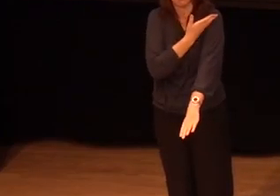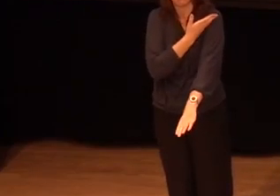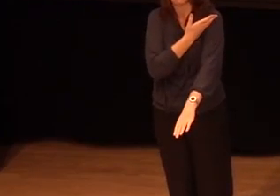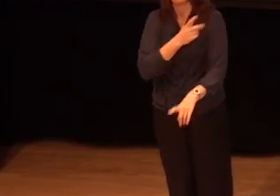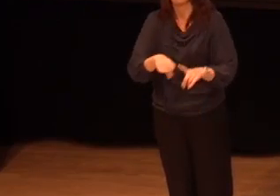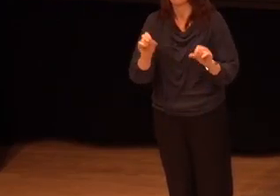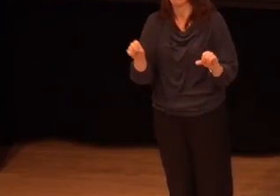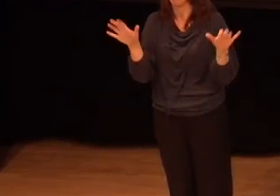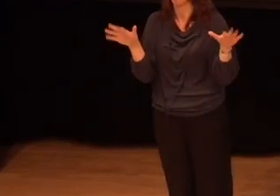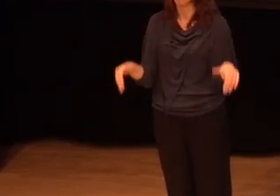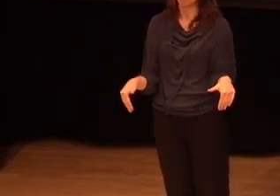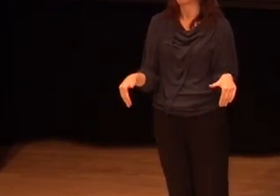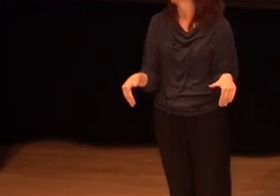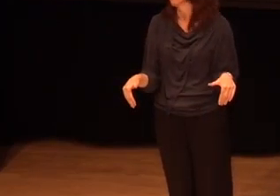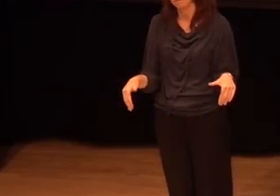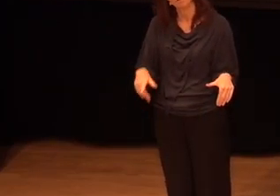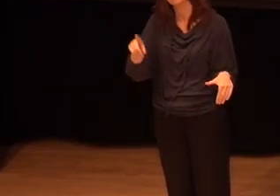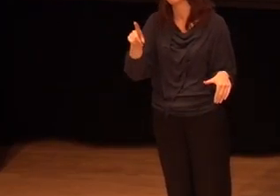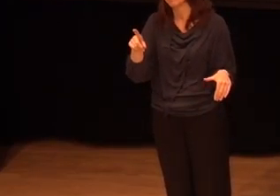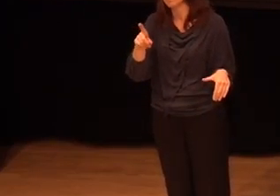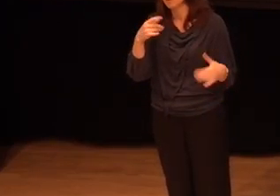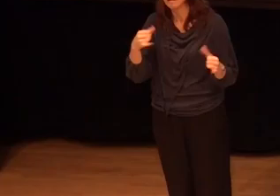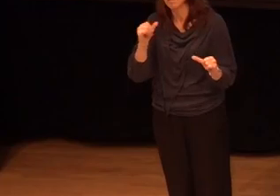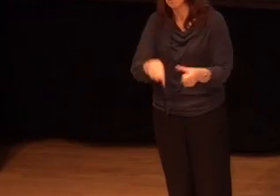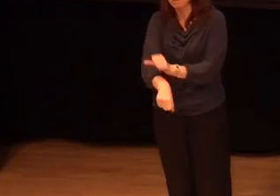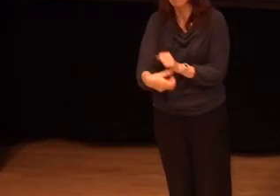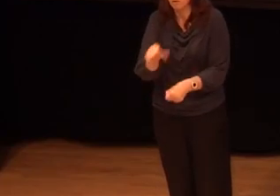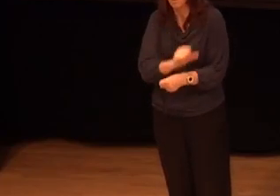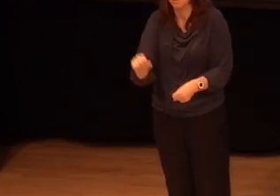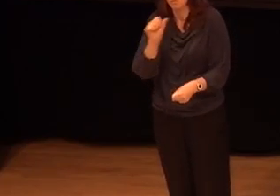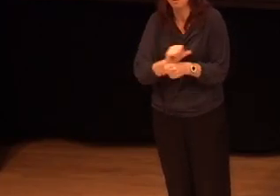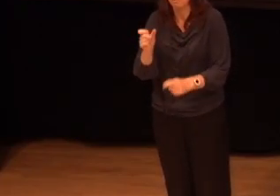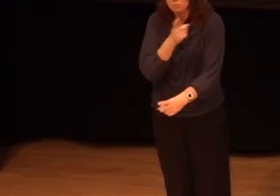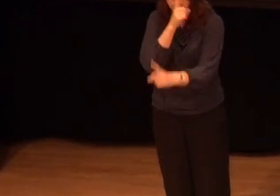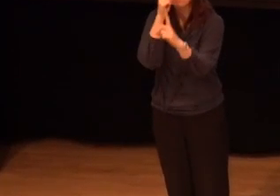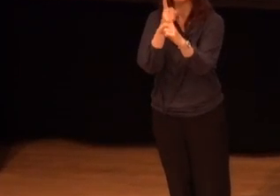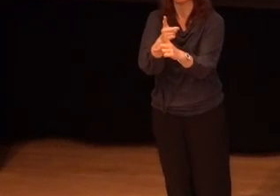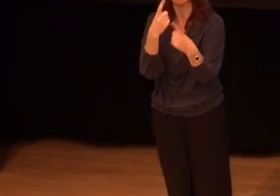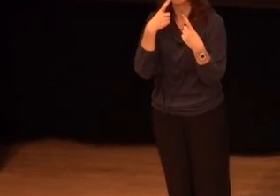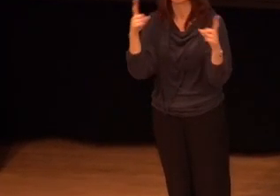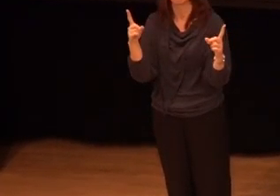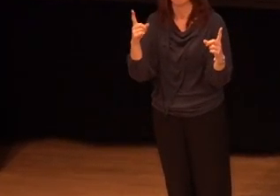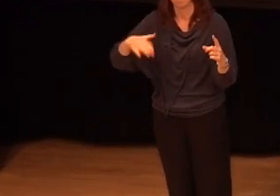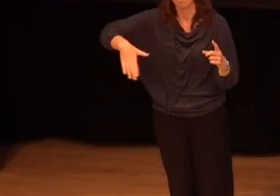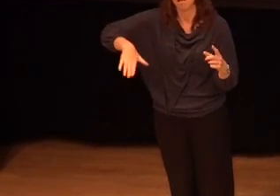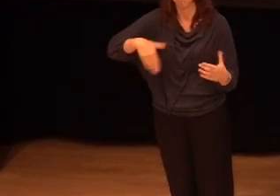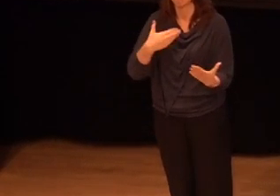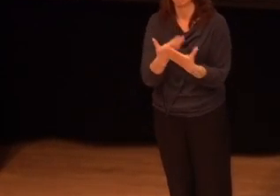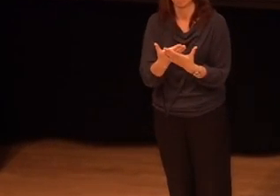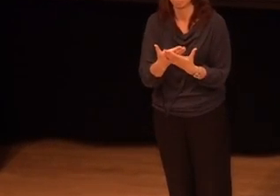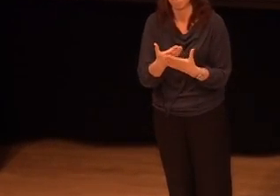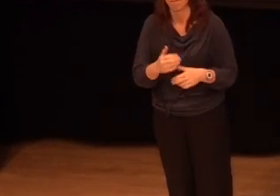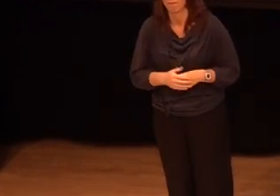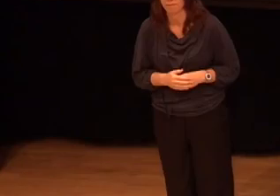our laurels. We still have a way to go. We are not there yet. And that is what